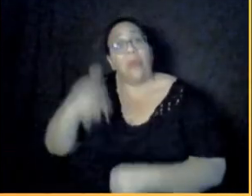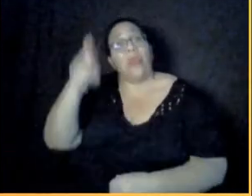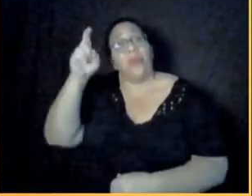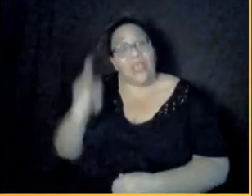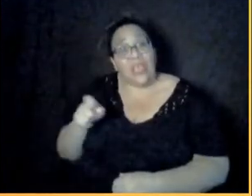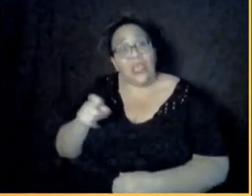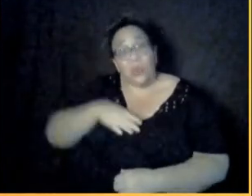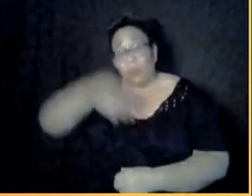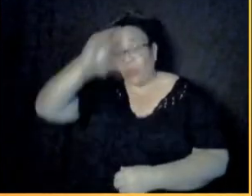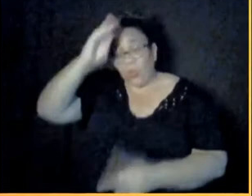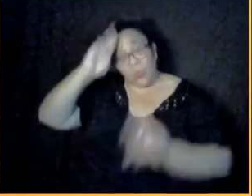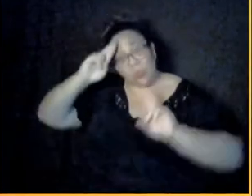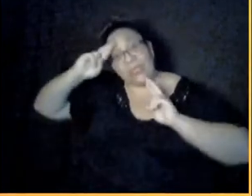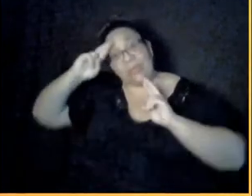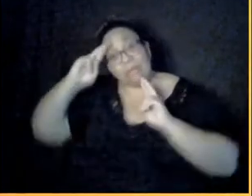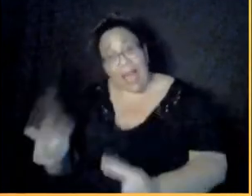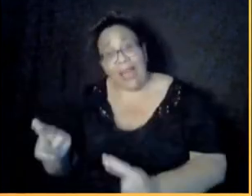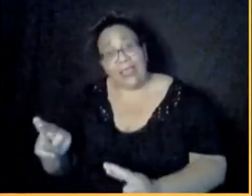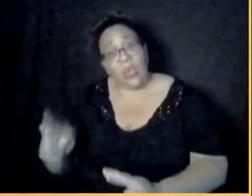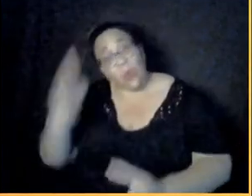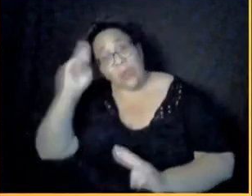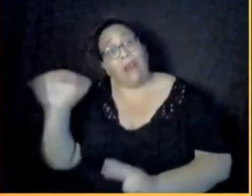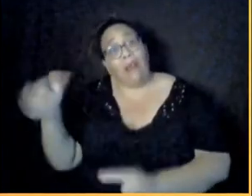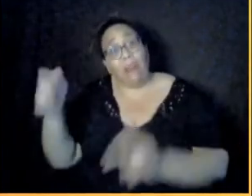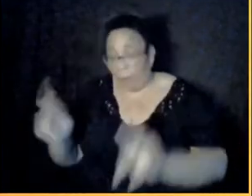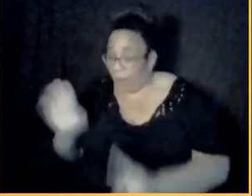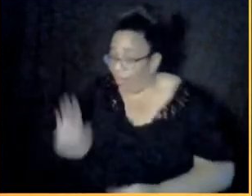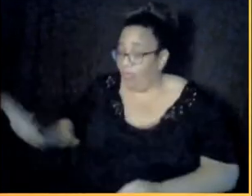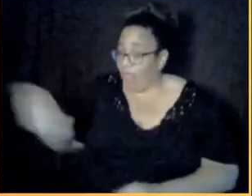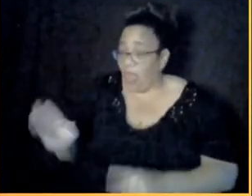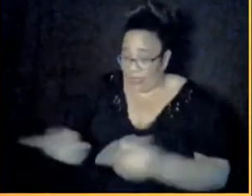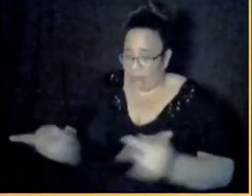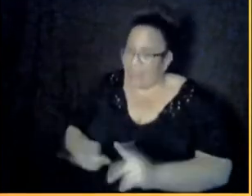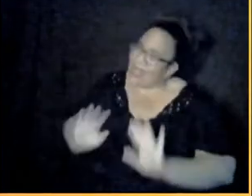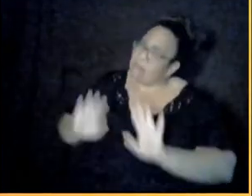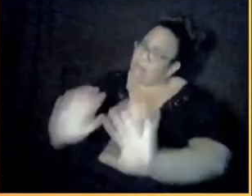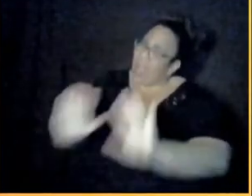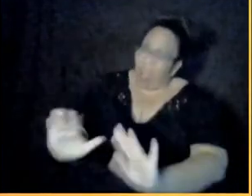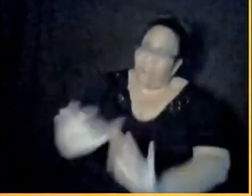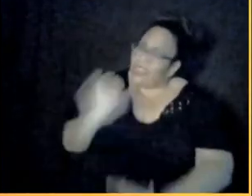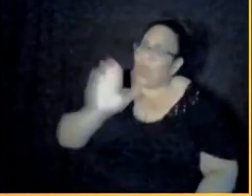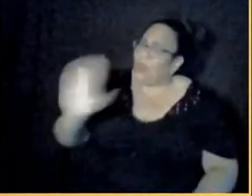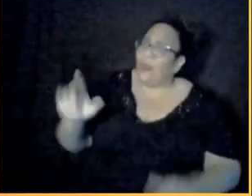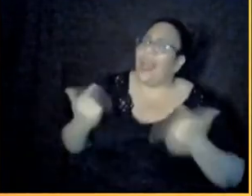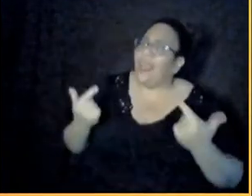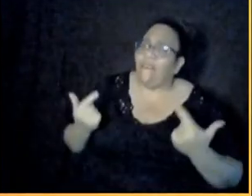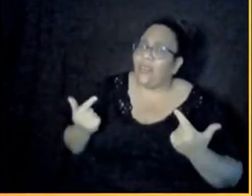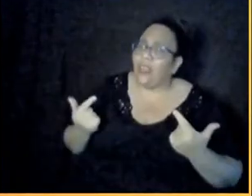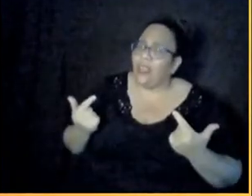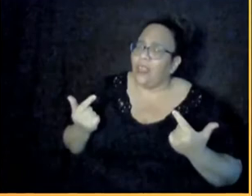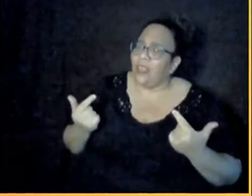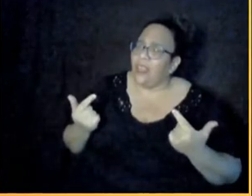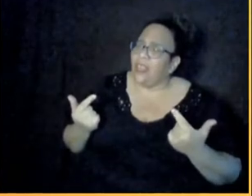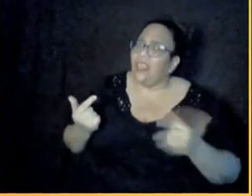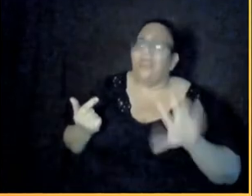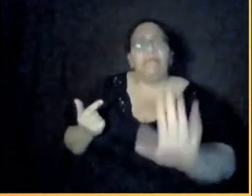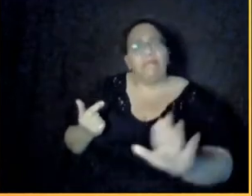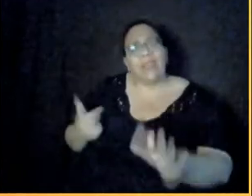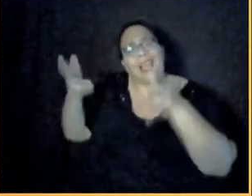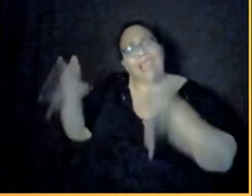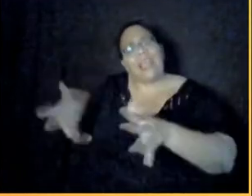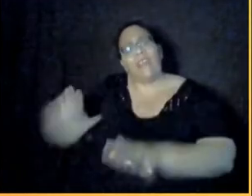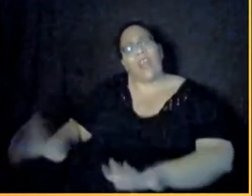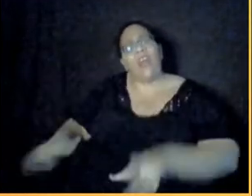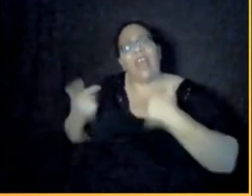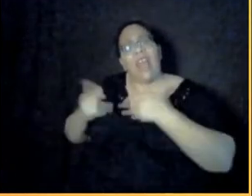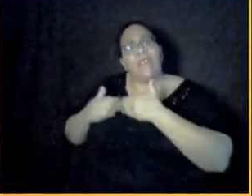learn to respect it. Respect other people's space. Back up. It's not your life. Like, let people live and let people